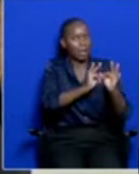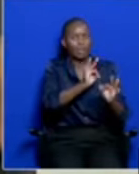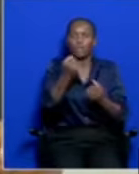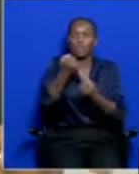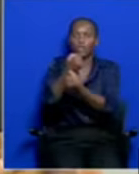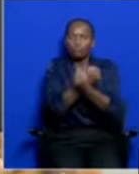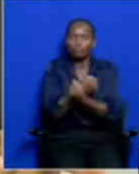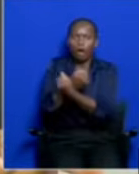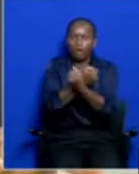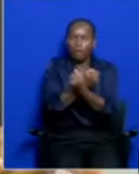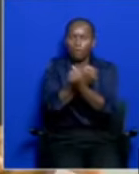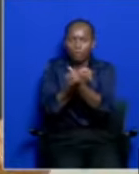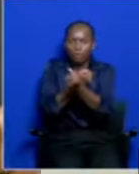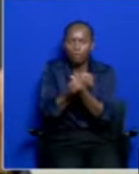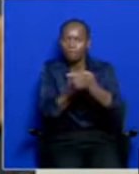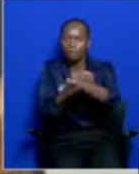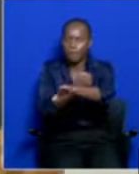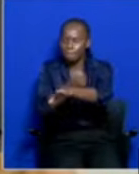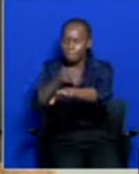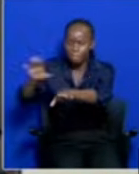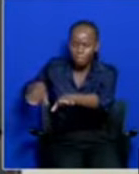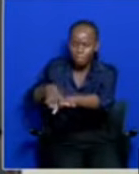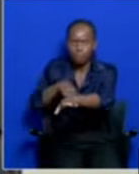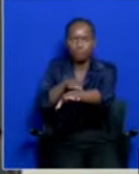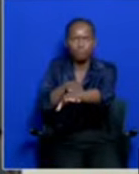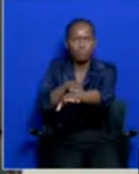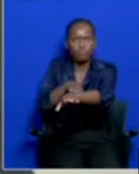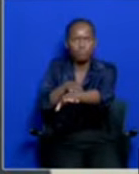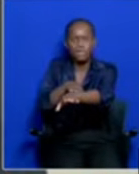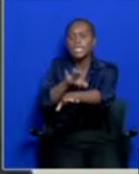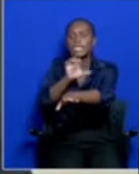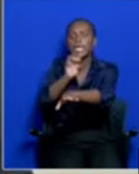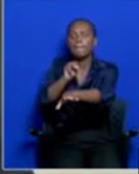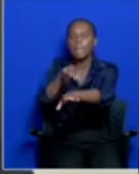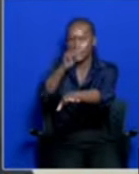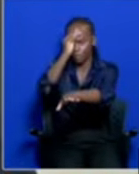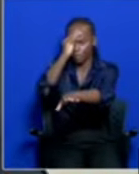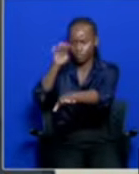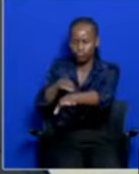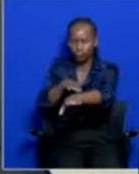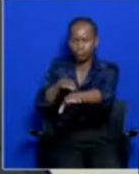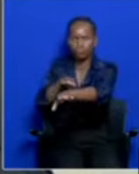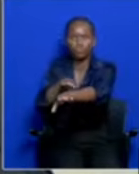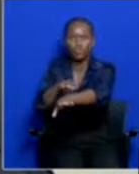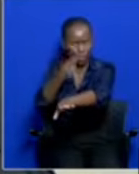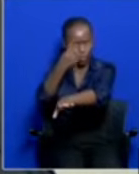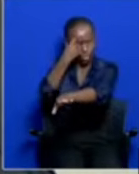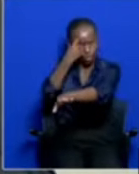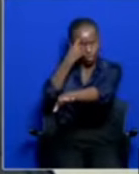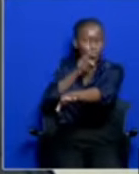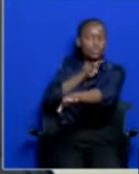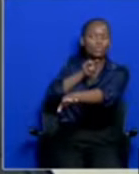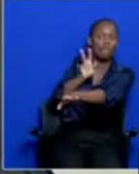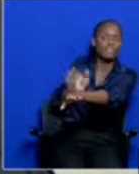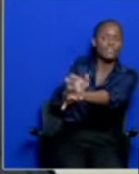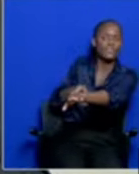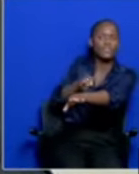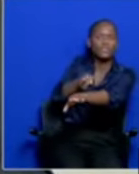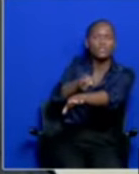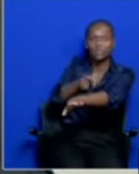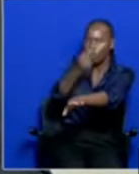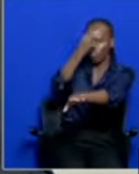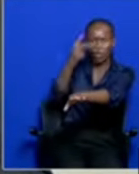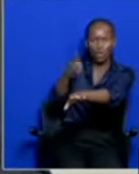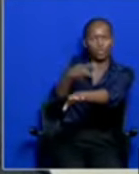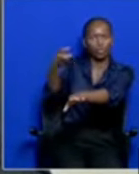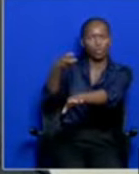do not think the truck was stolen. So we are refusing. So the complainant was not satisfied with that, because